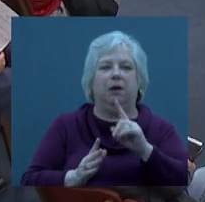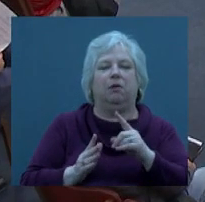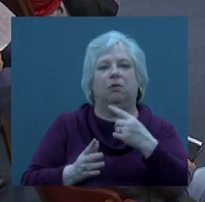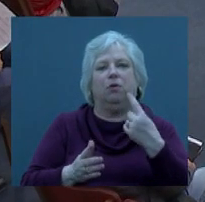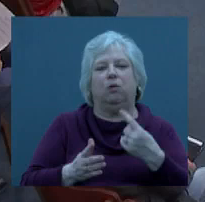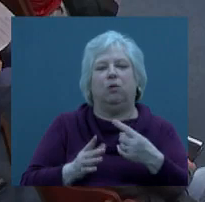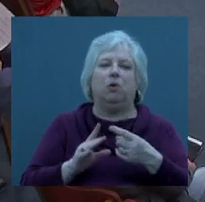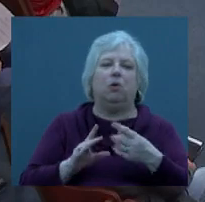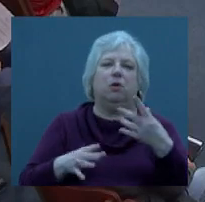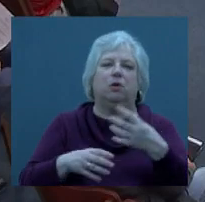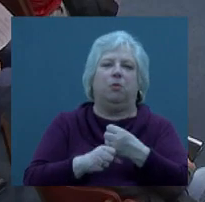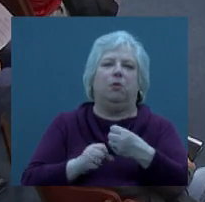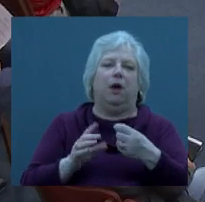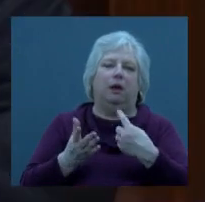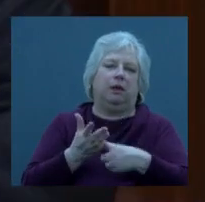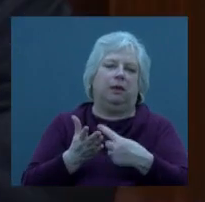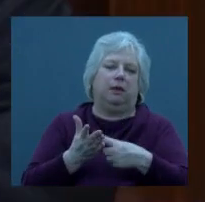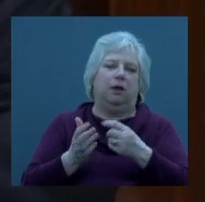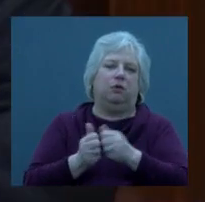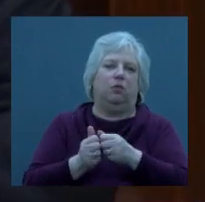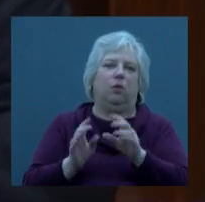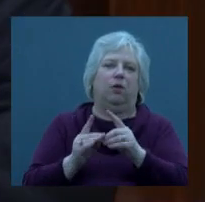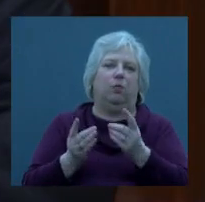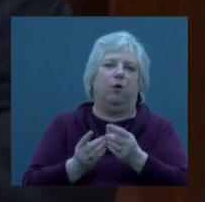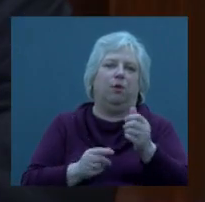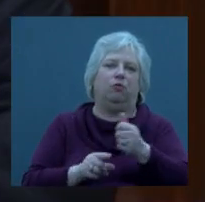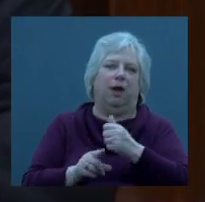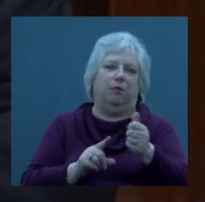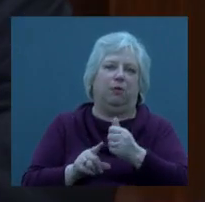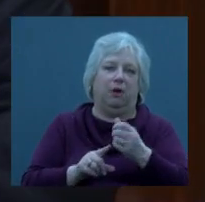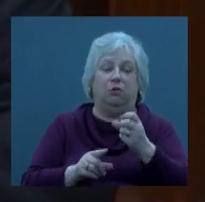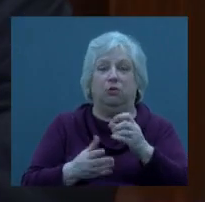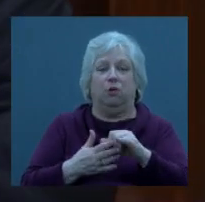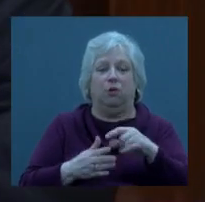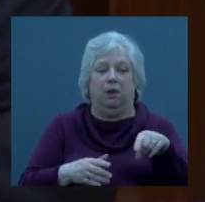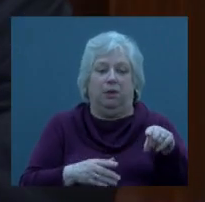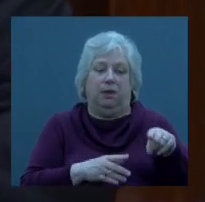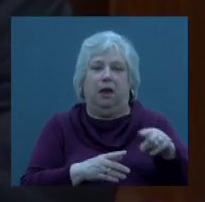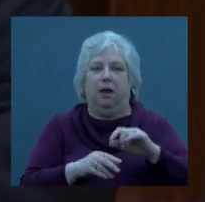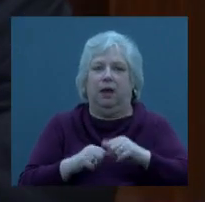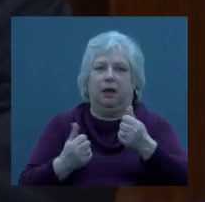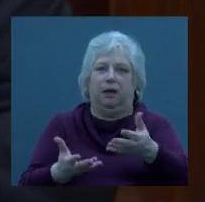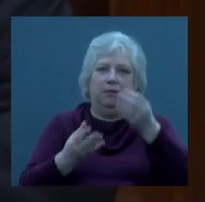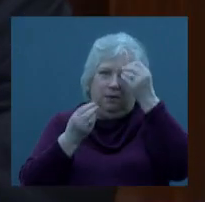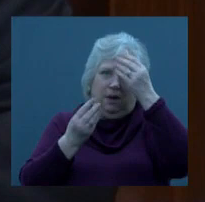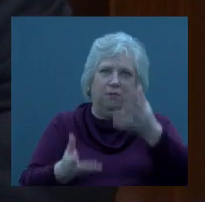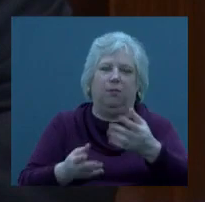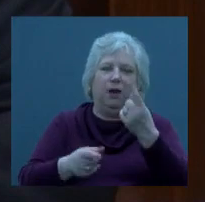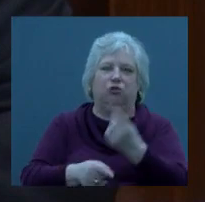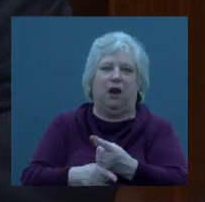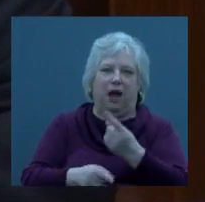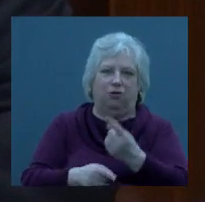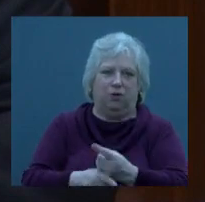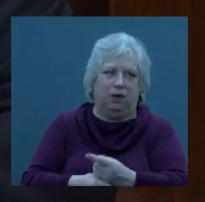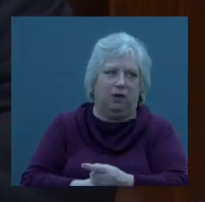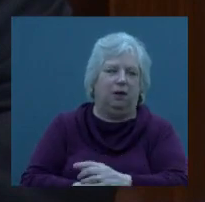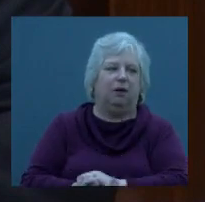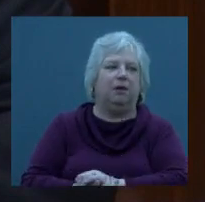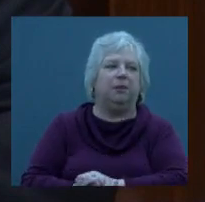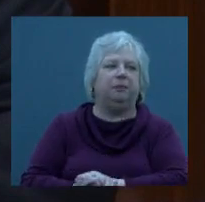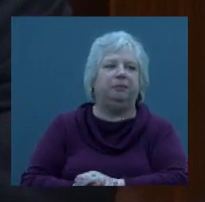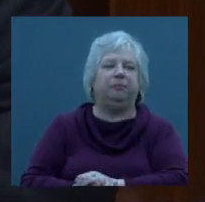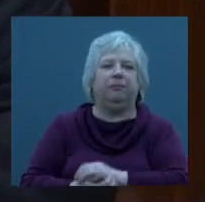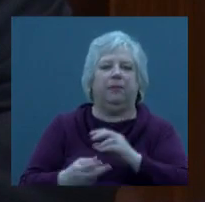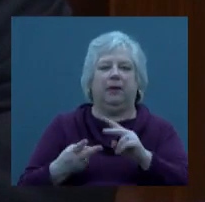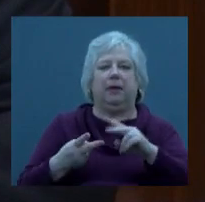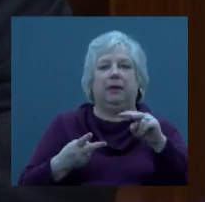the Transportation Department on that matter so they can get that information to you accurately. The